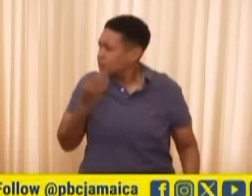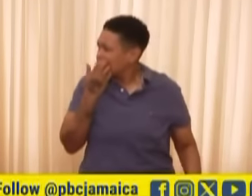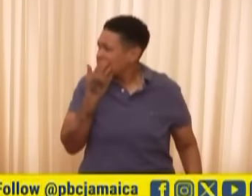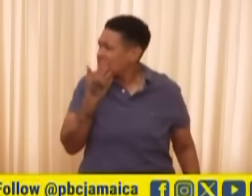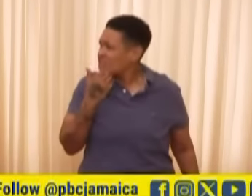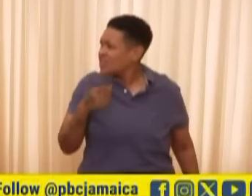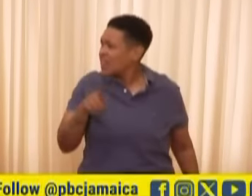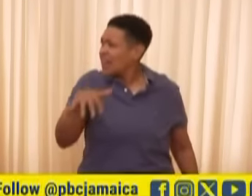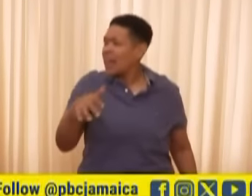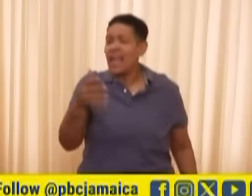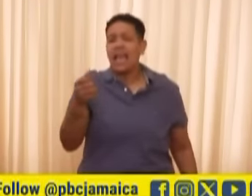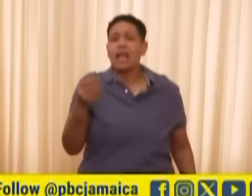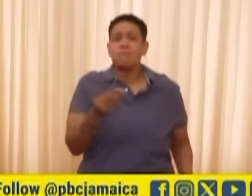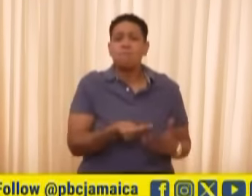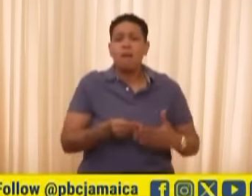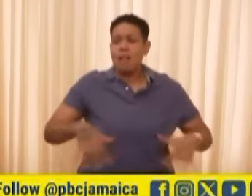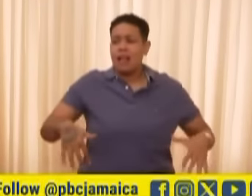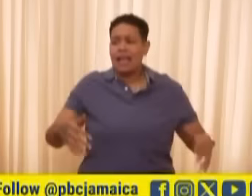that they have not gotten